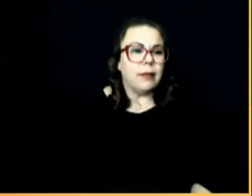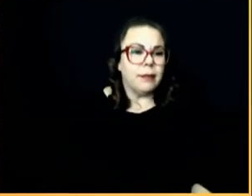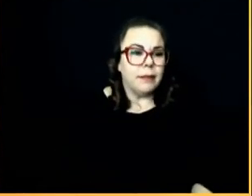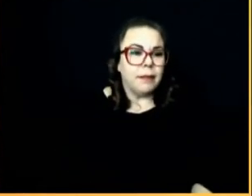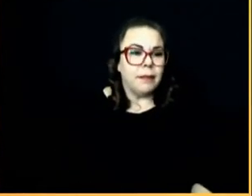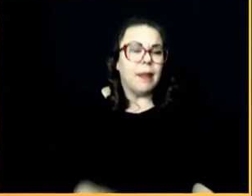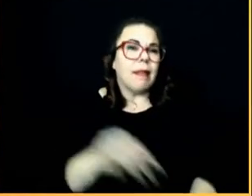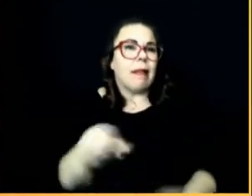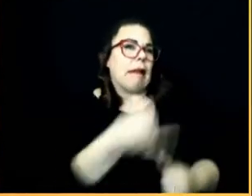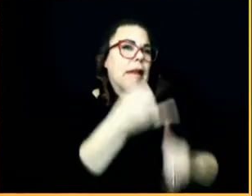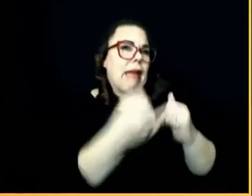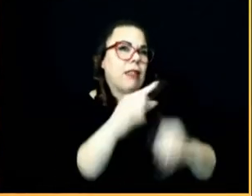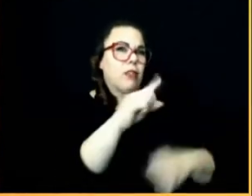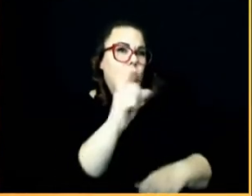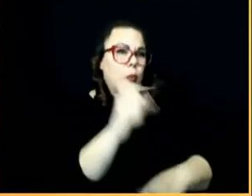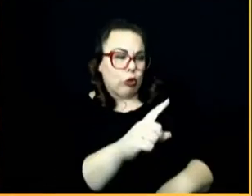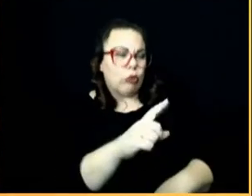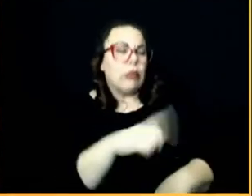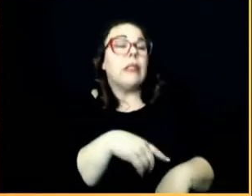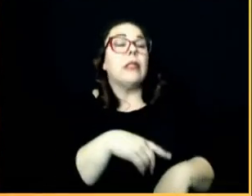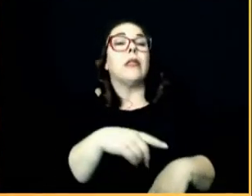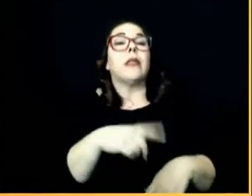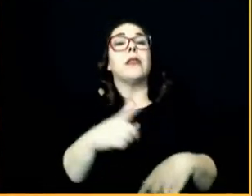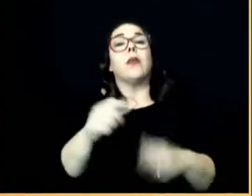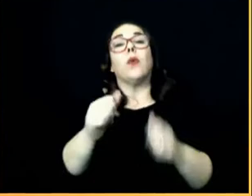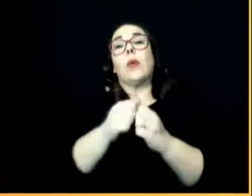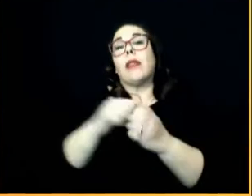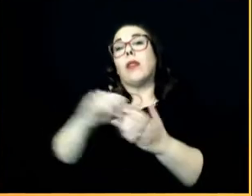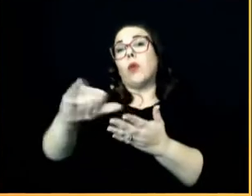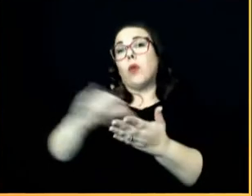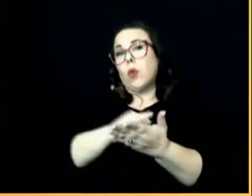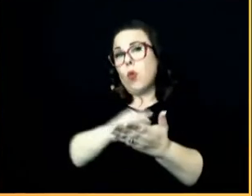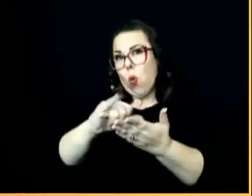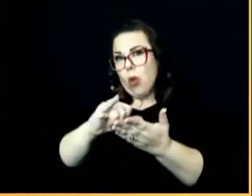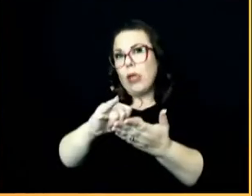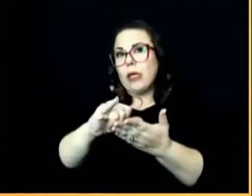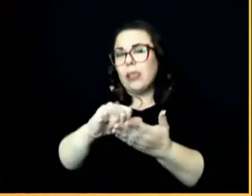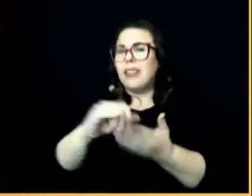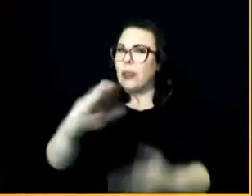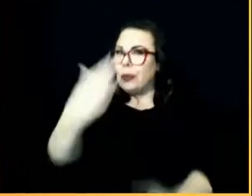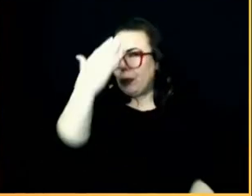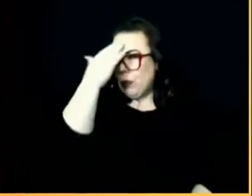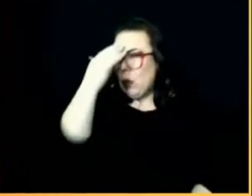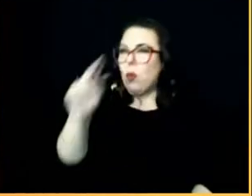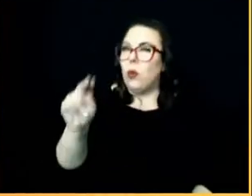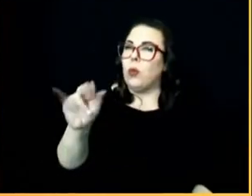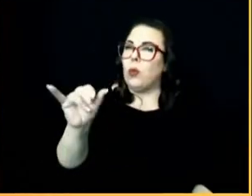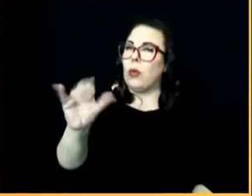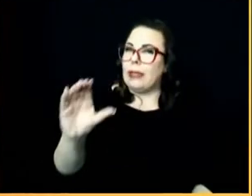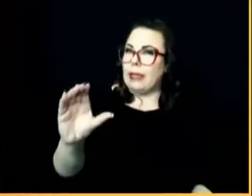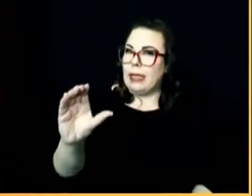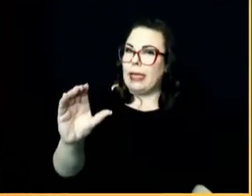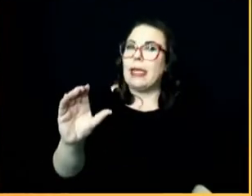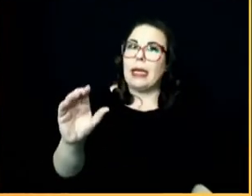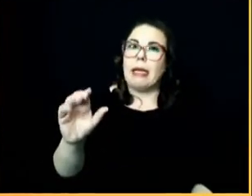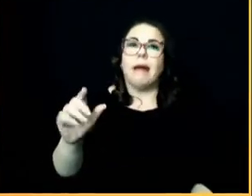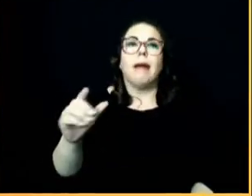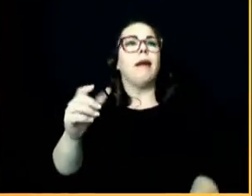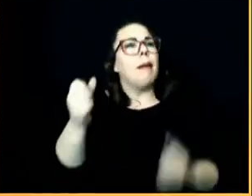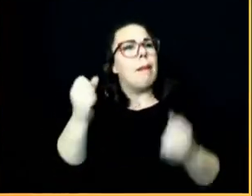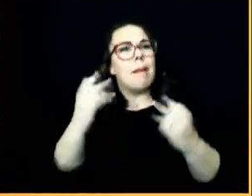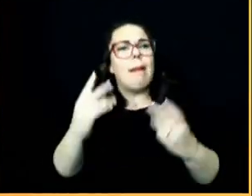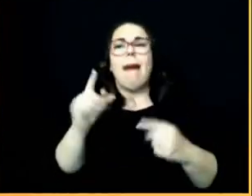given that we're in New York, you know, New York City you know, liberal, lots of trans